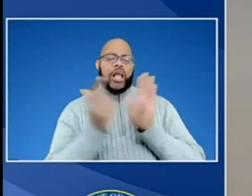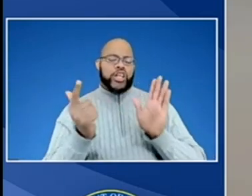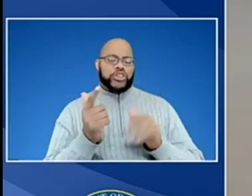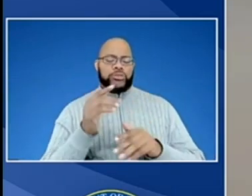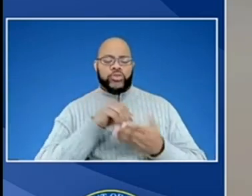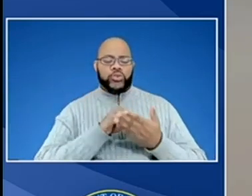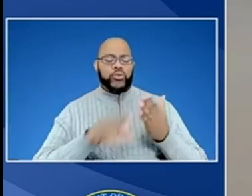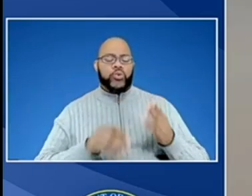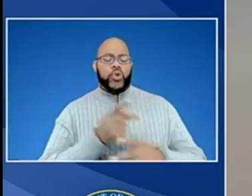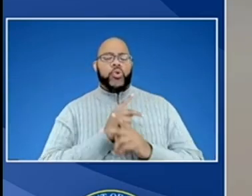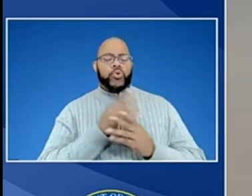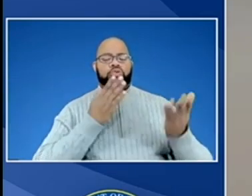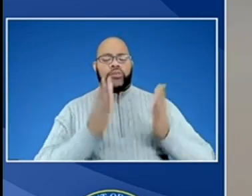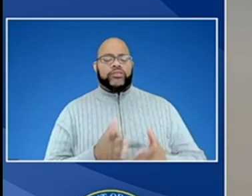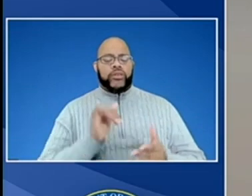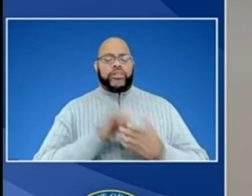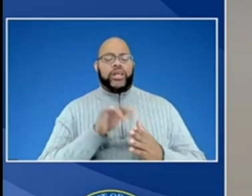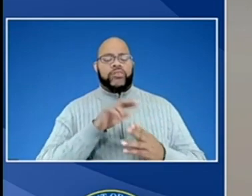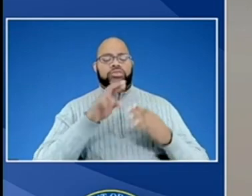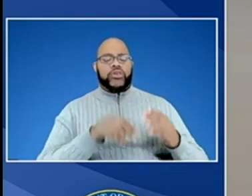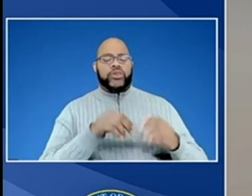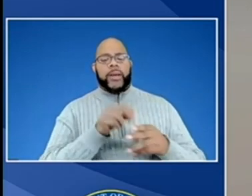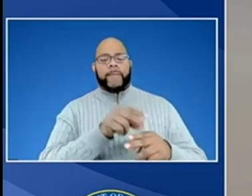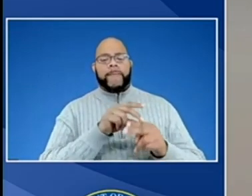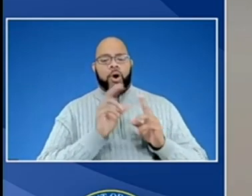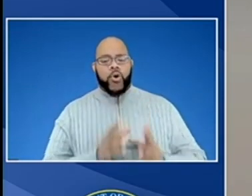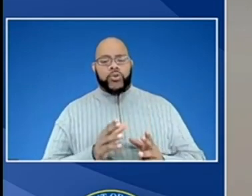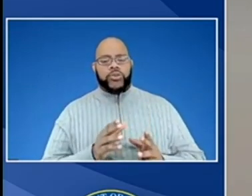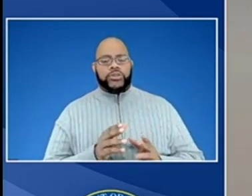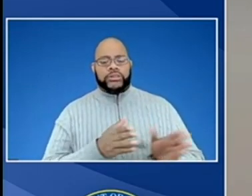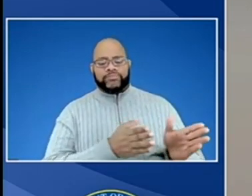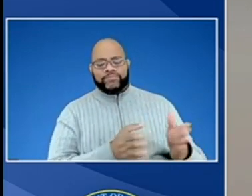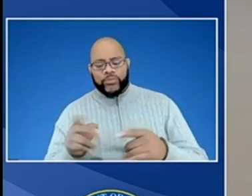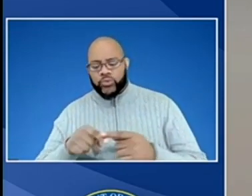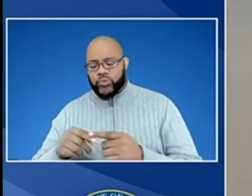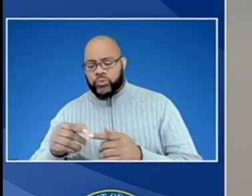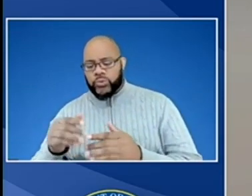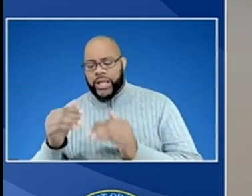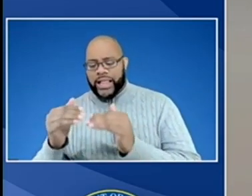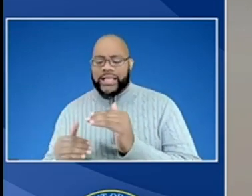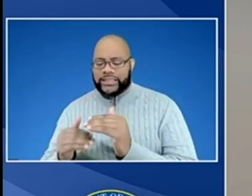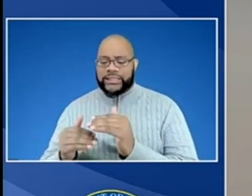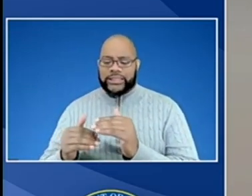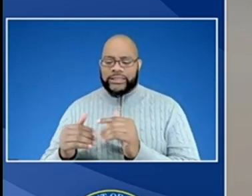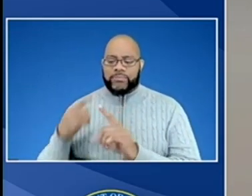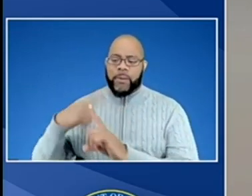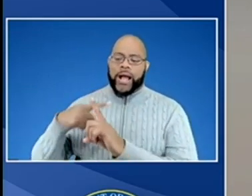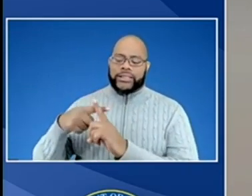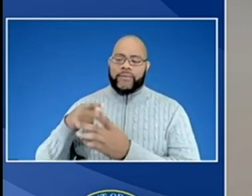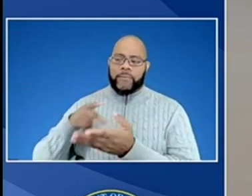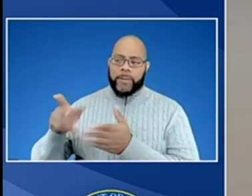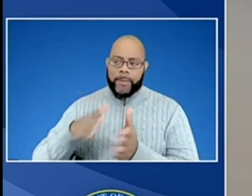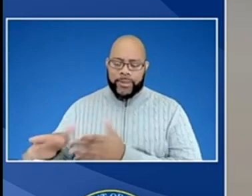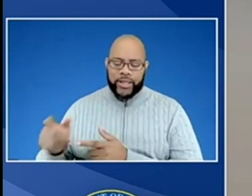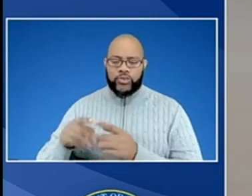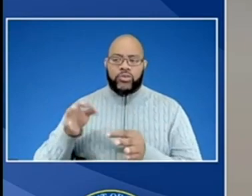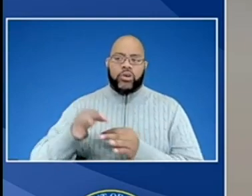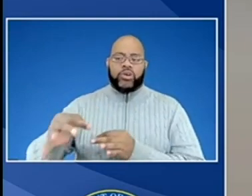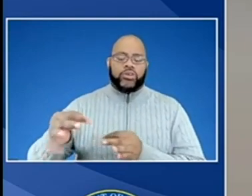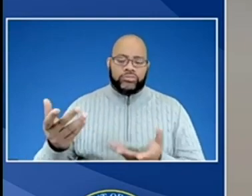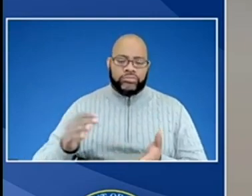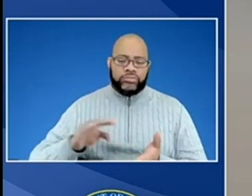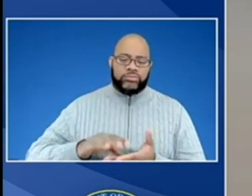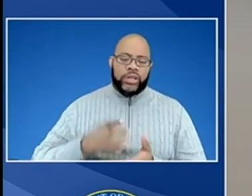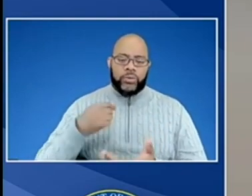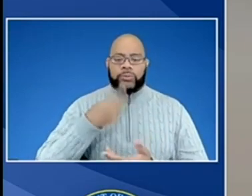loan servicers that have resulted in borrowers being steered into less advantageous repayment plans, into forbearance and deferment. And